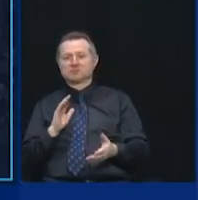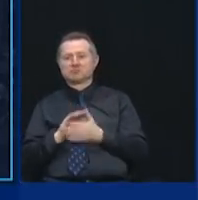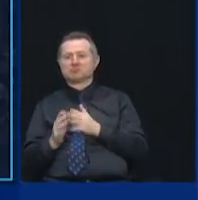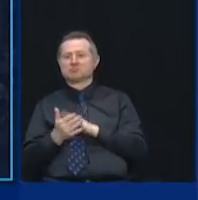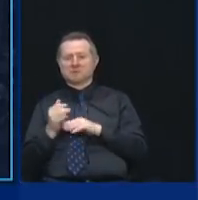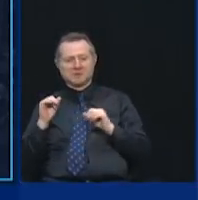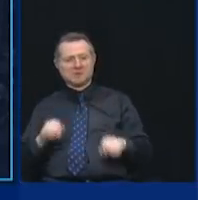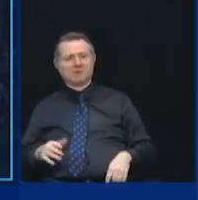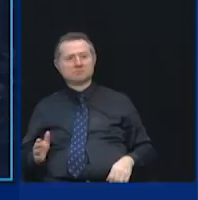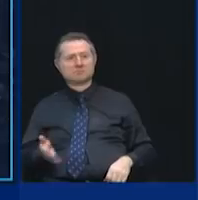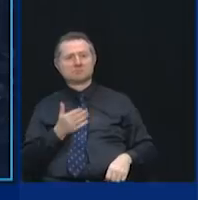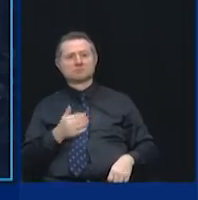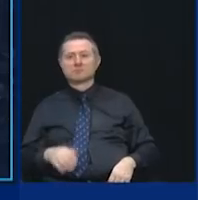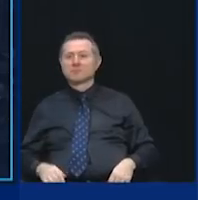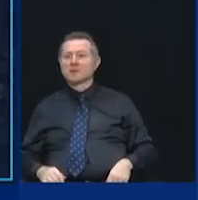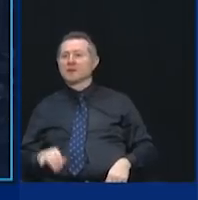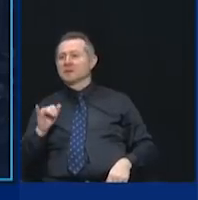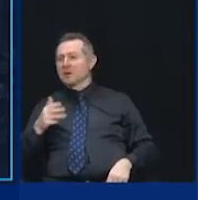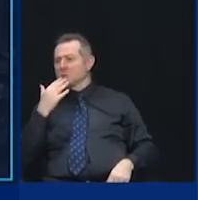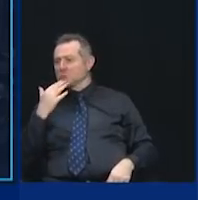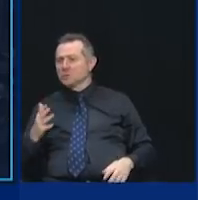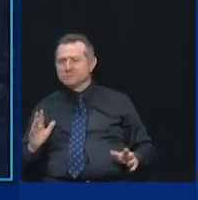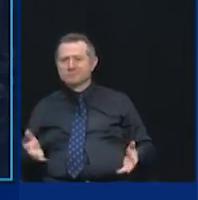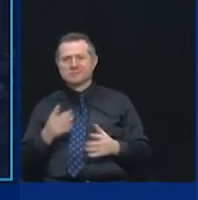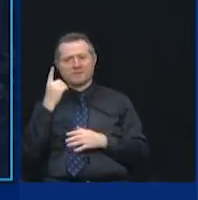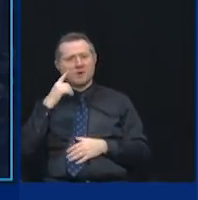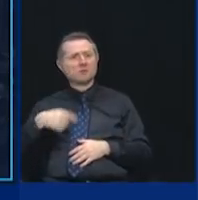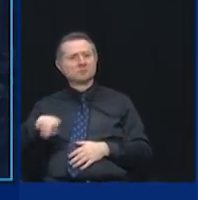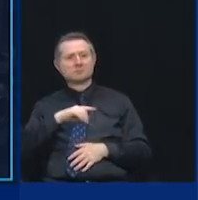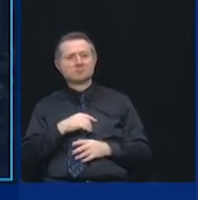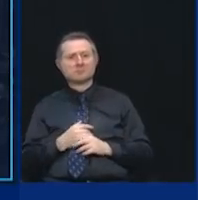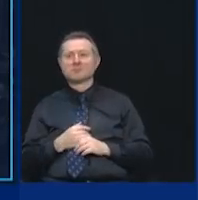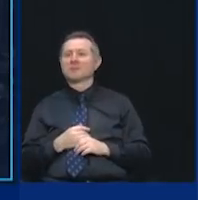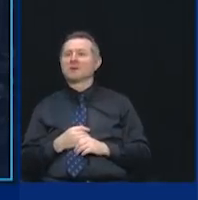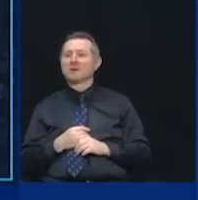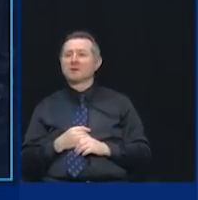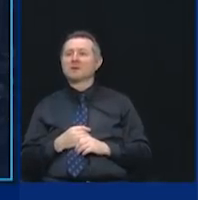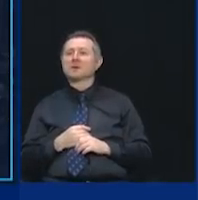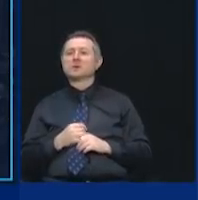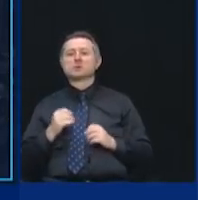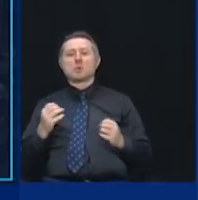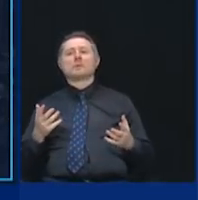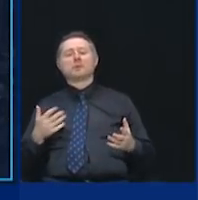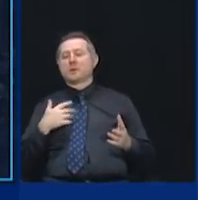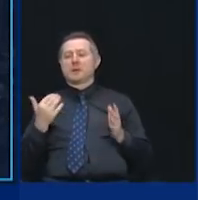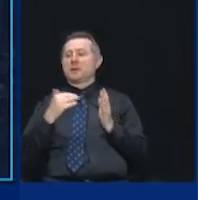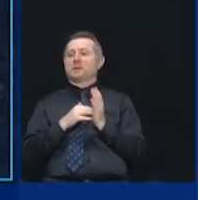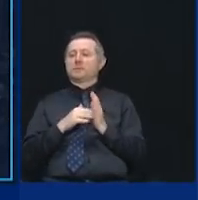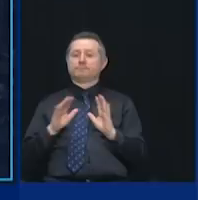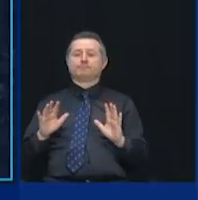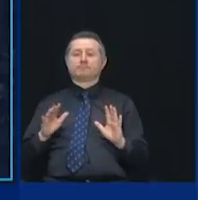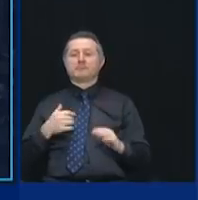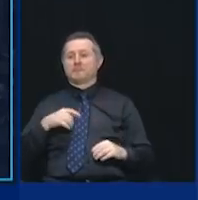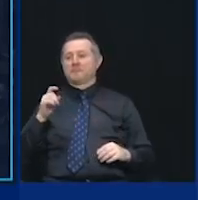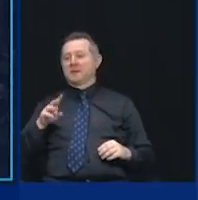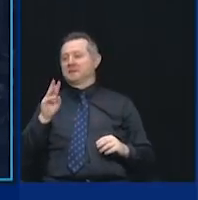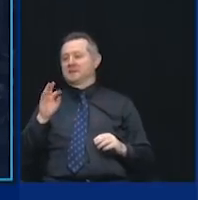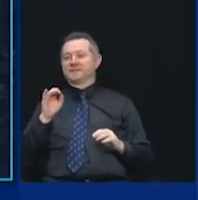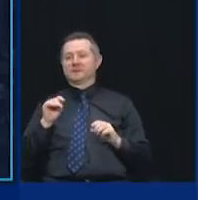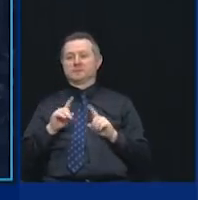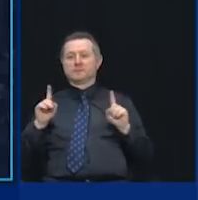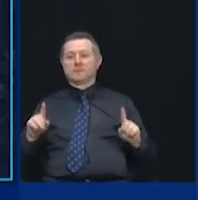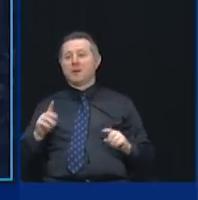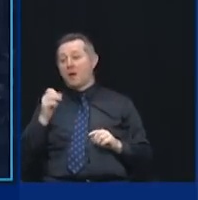an incentive to be vaccinated. So 6 feet CDC requirement, unless it